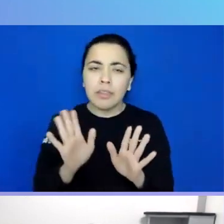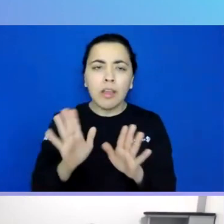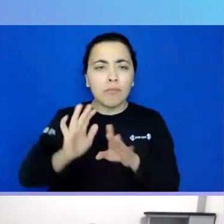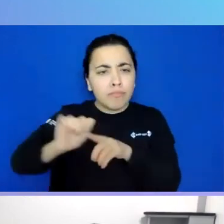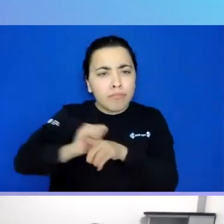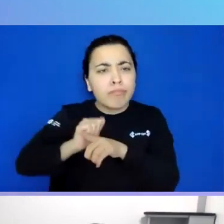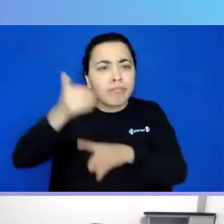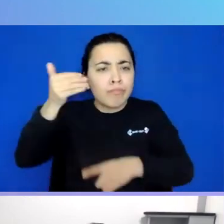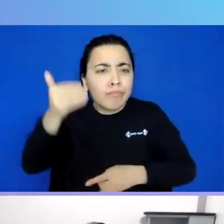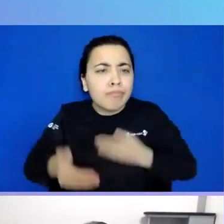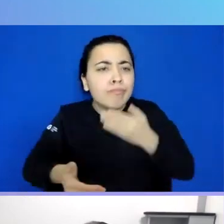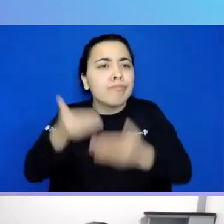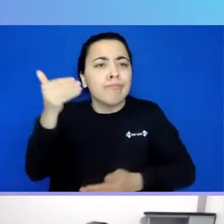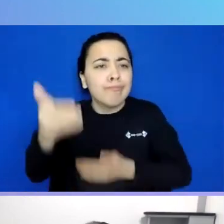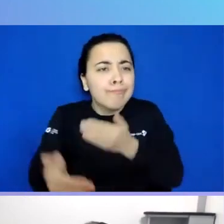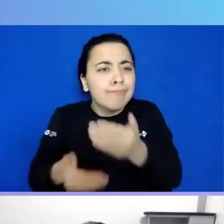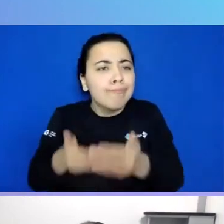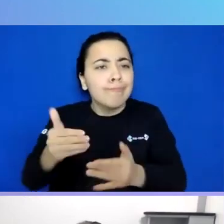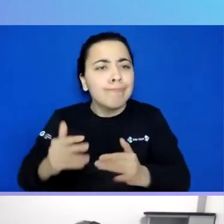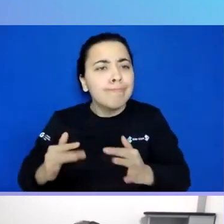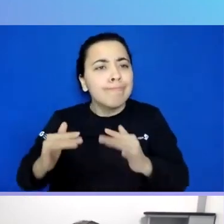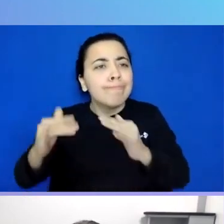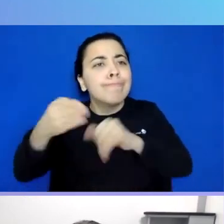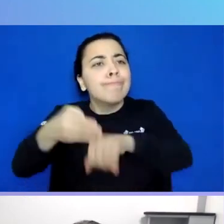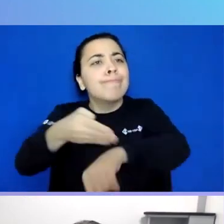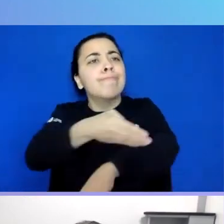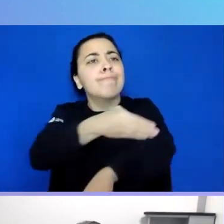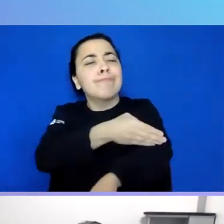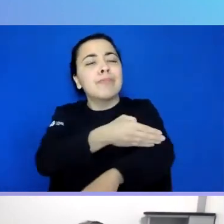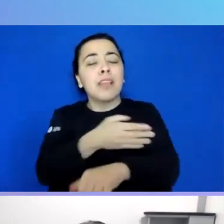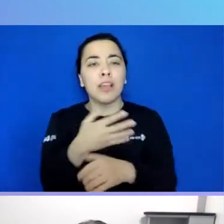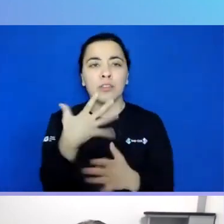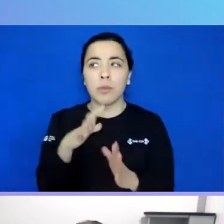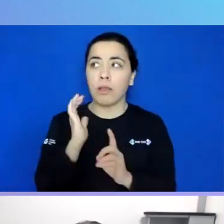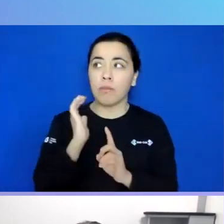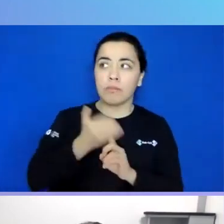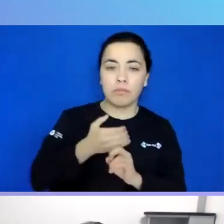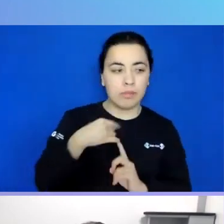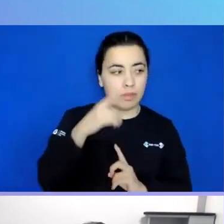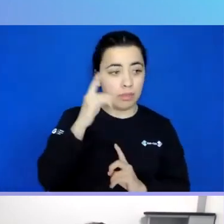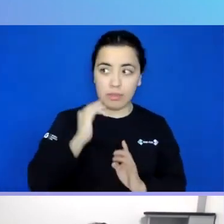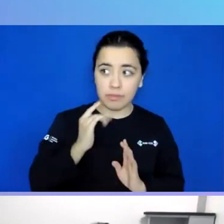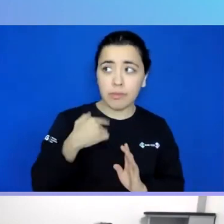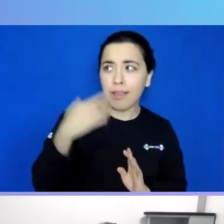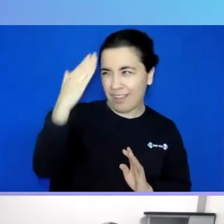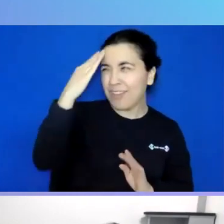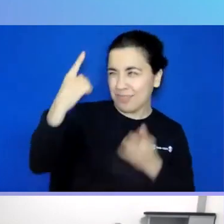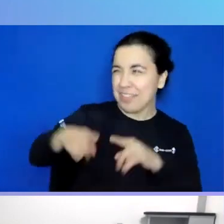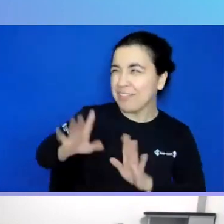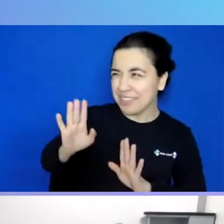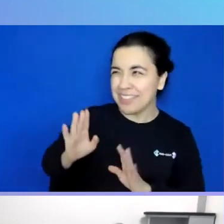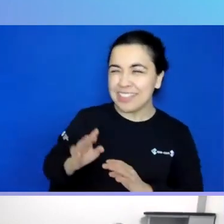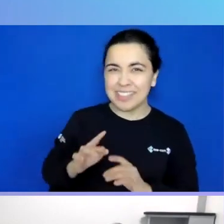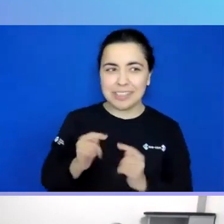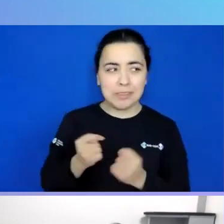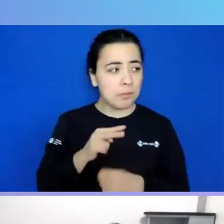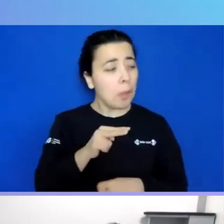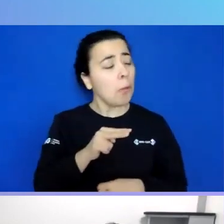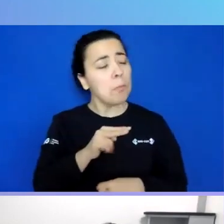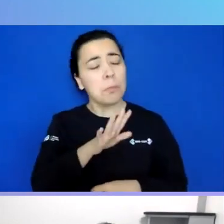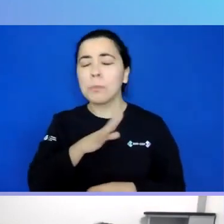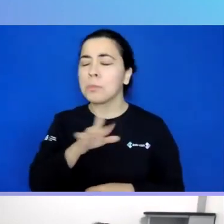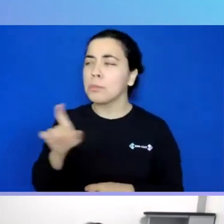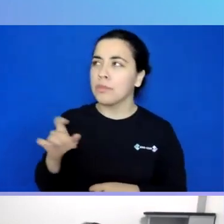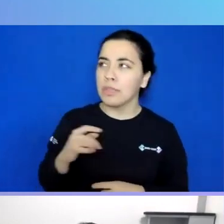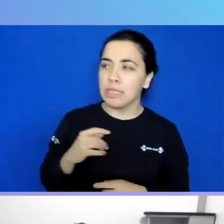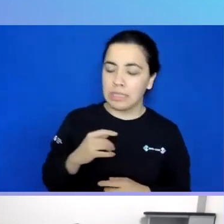Or I'm going to pretend that I know what's happening so I don't look like silly in front of my team. And then it seems